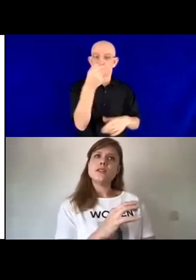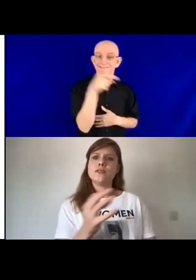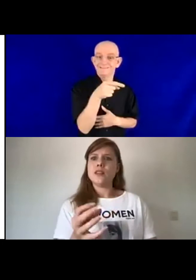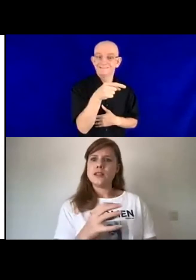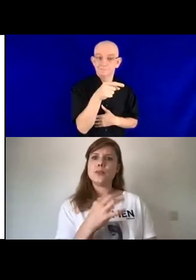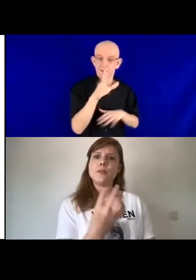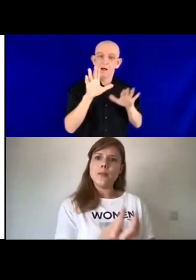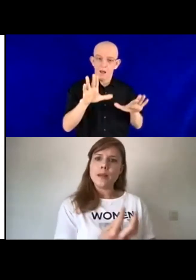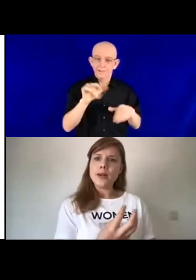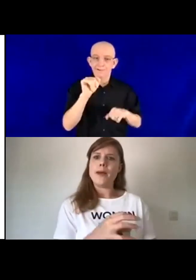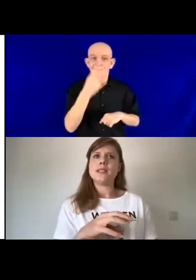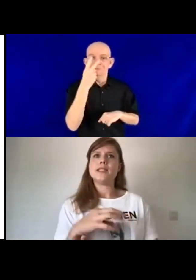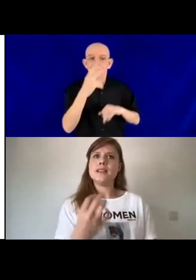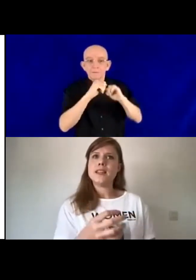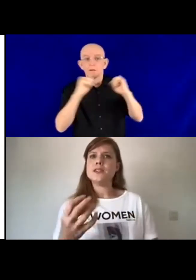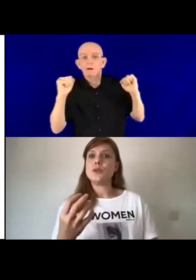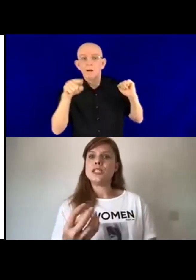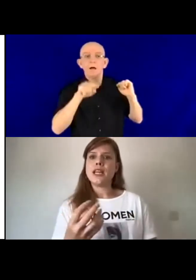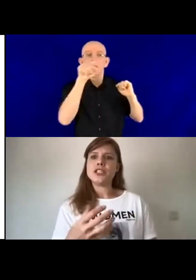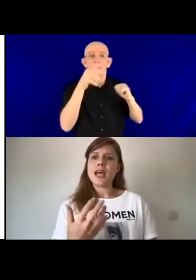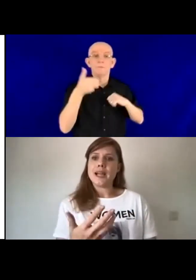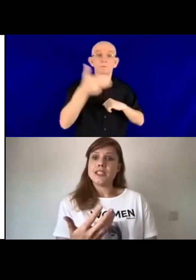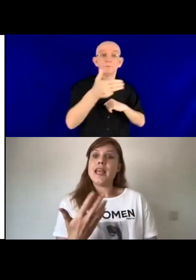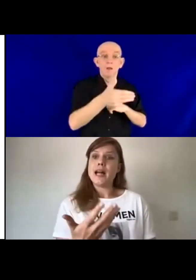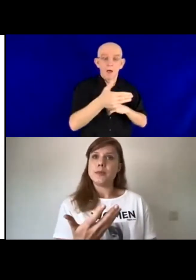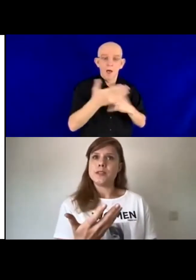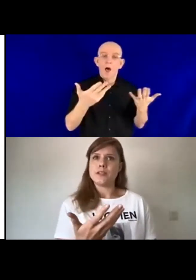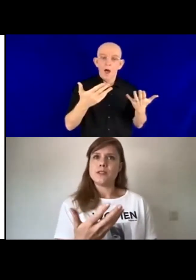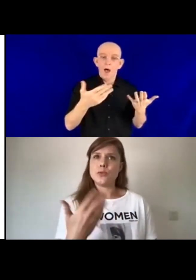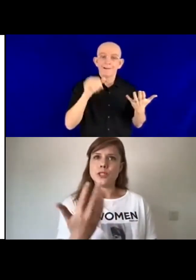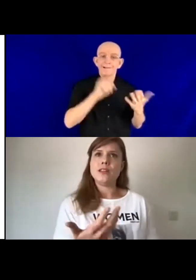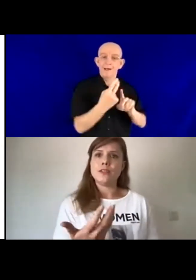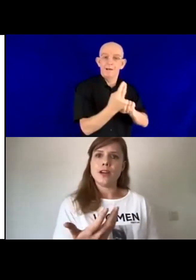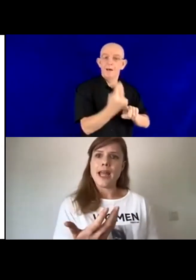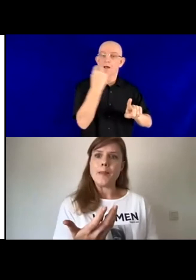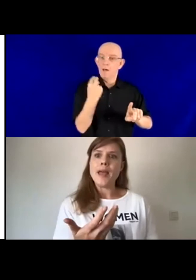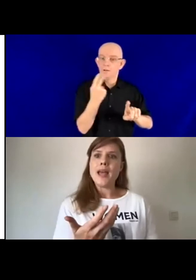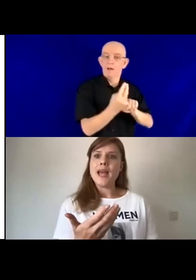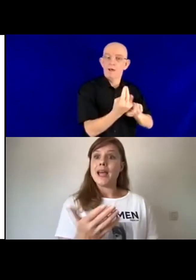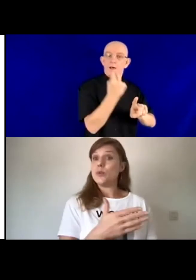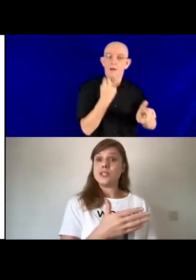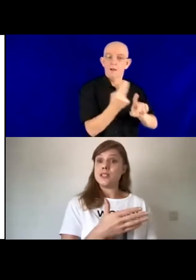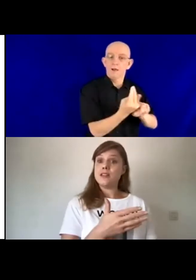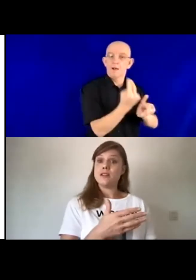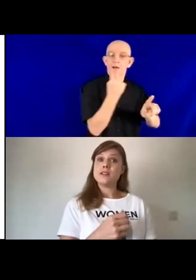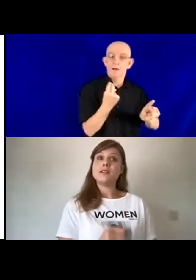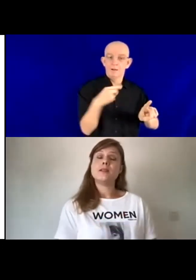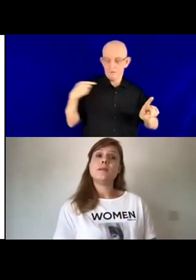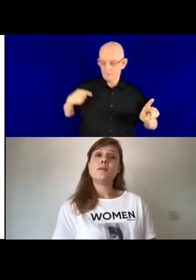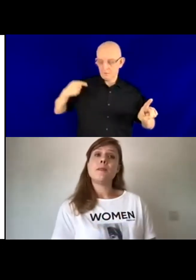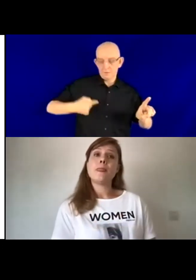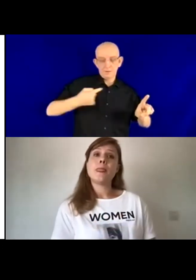which of the things we implemented and the things we changed actually helped us to achieve our aim and which did not.